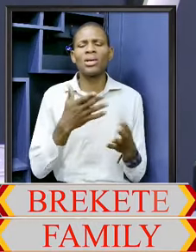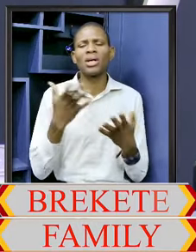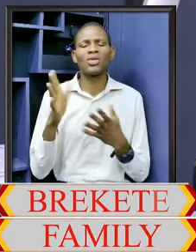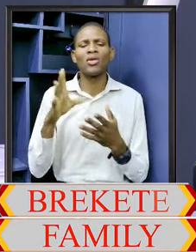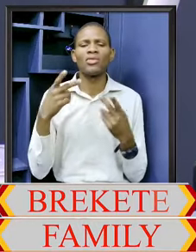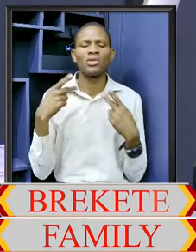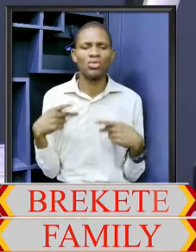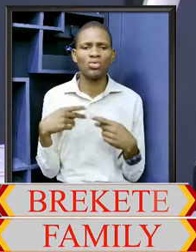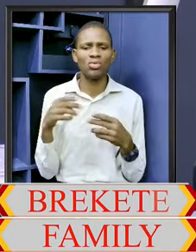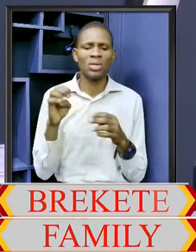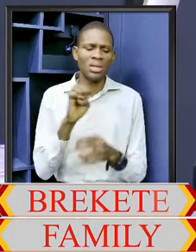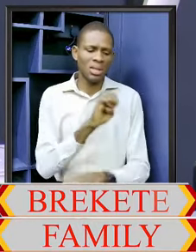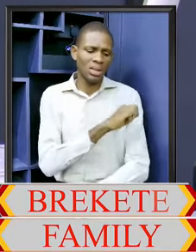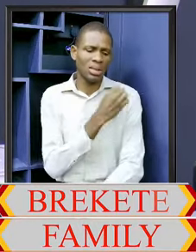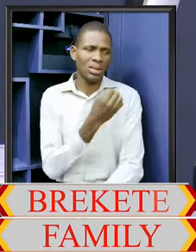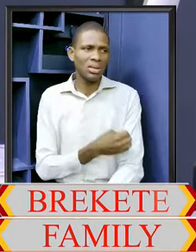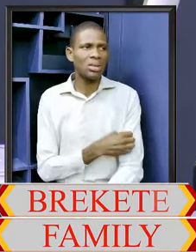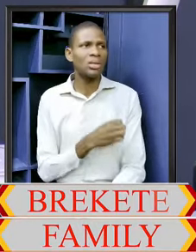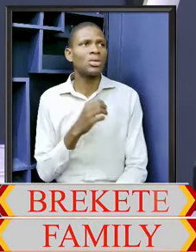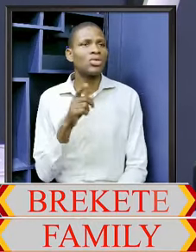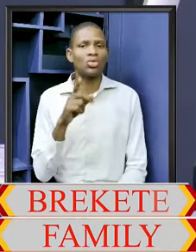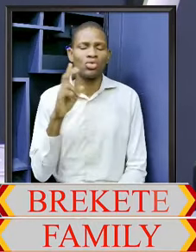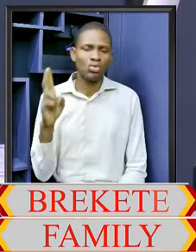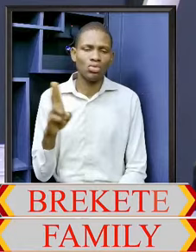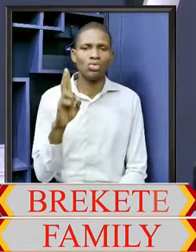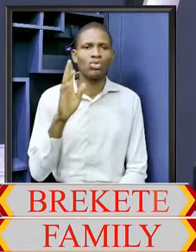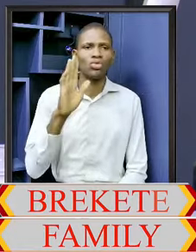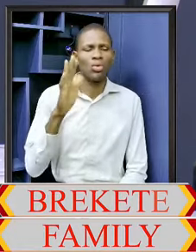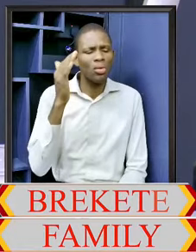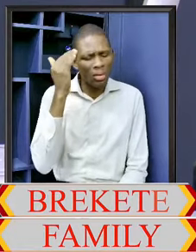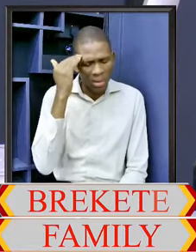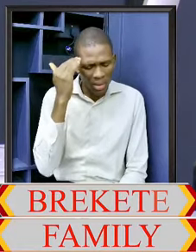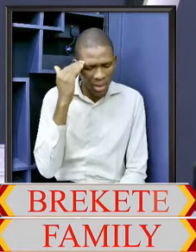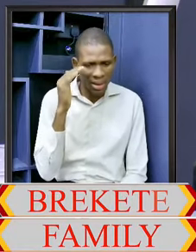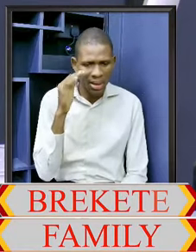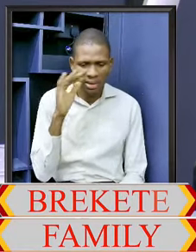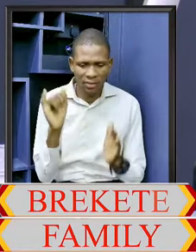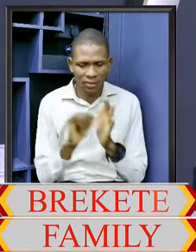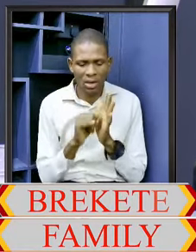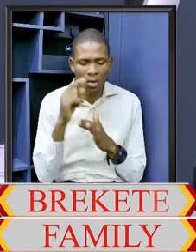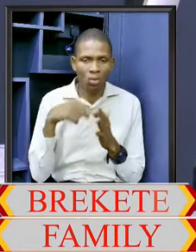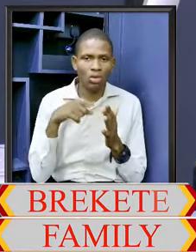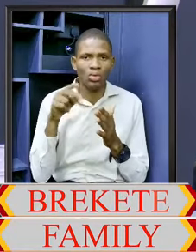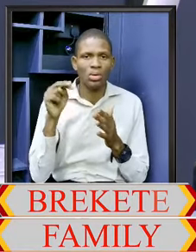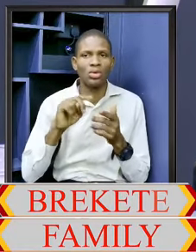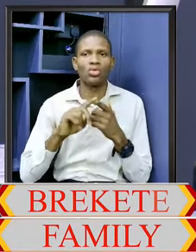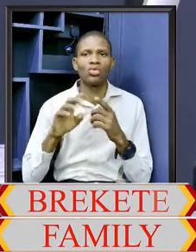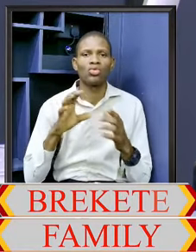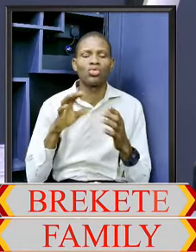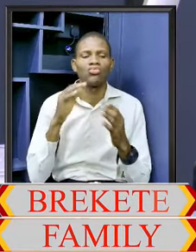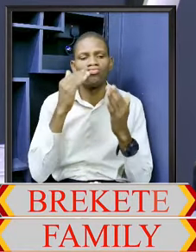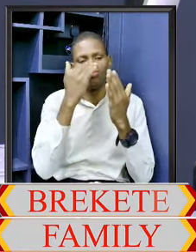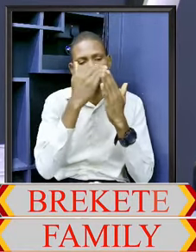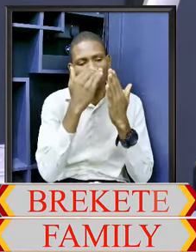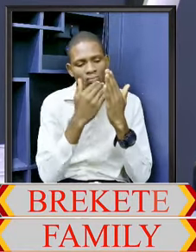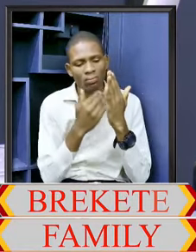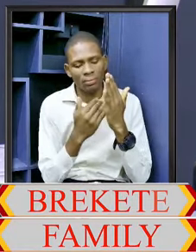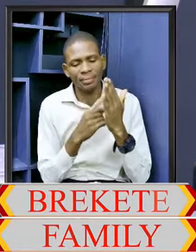alone. Use your head. Identify what you need to do. Itemize them and